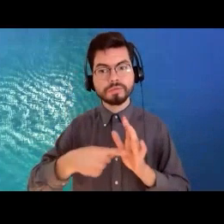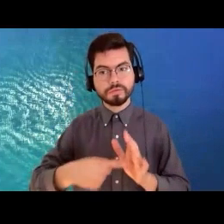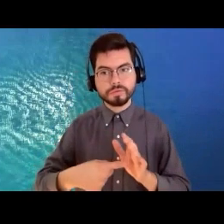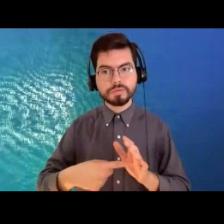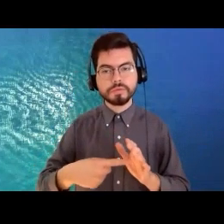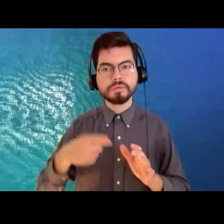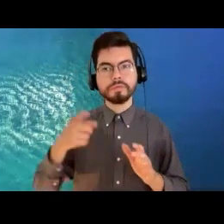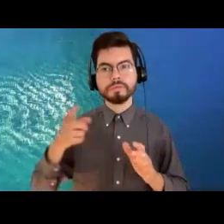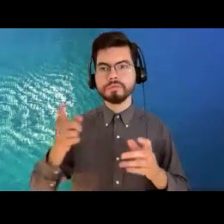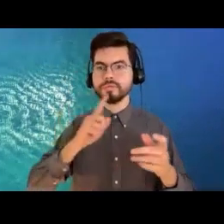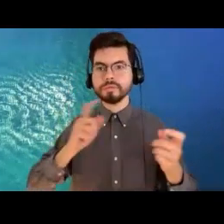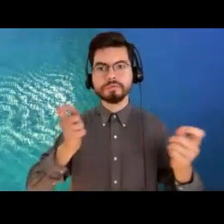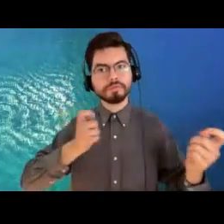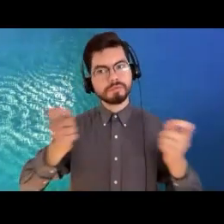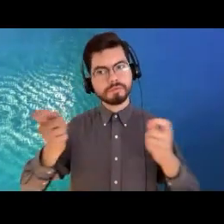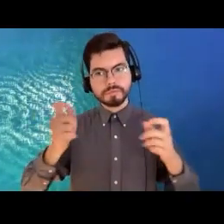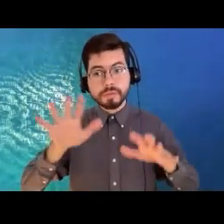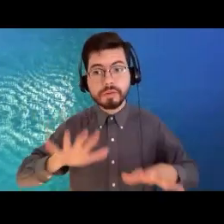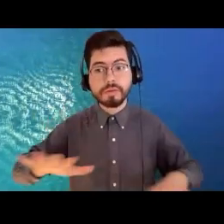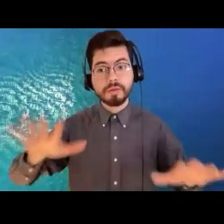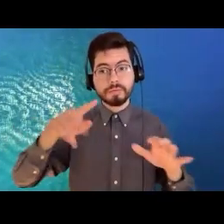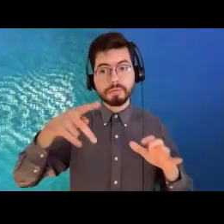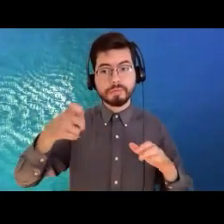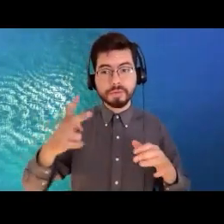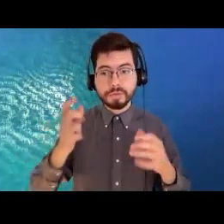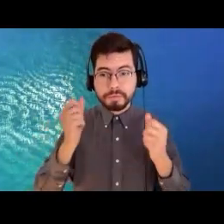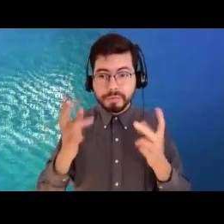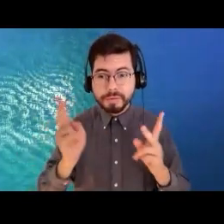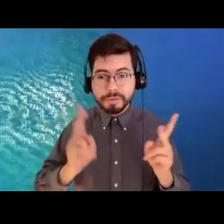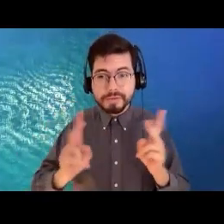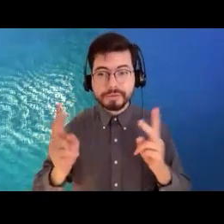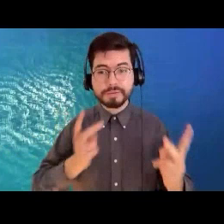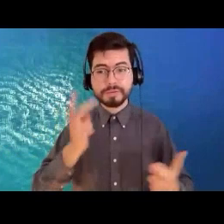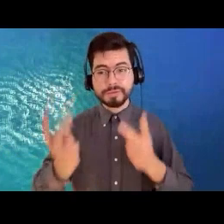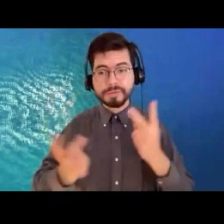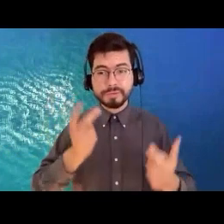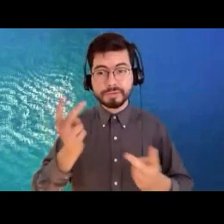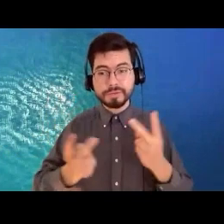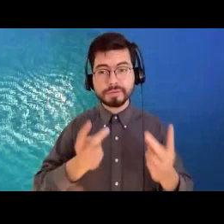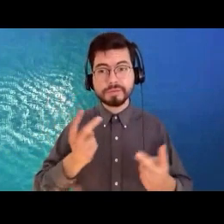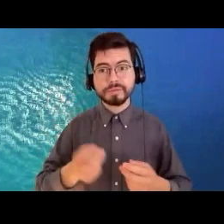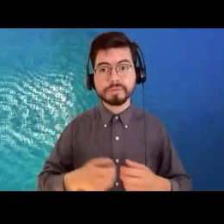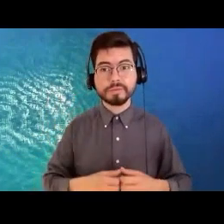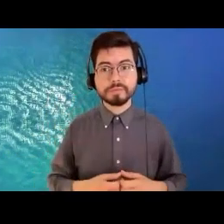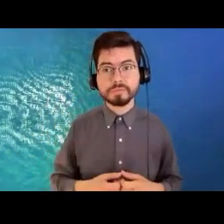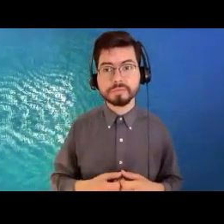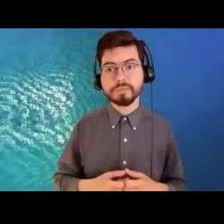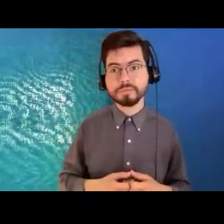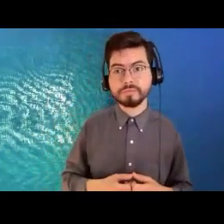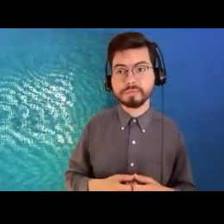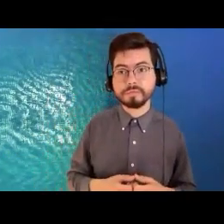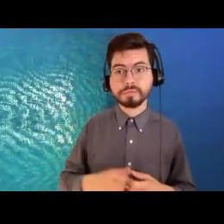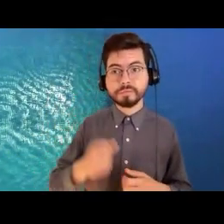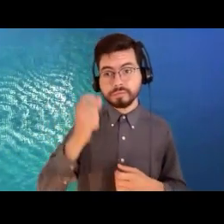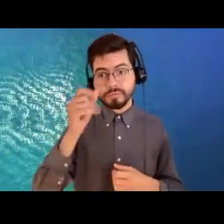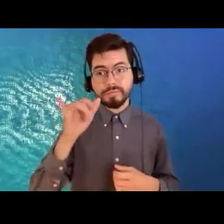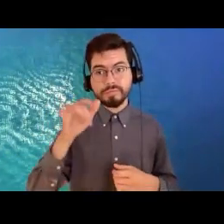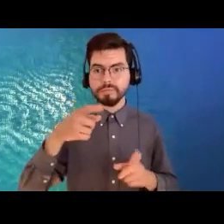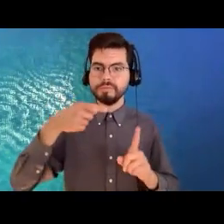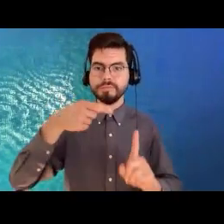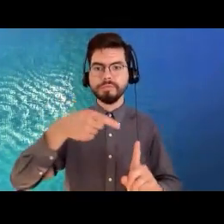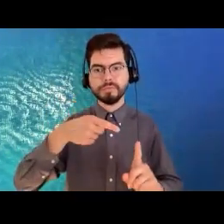the entirety of the park and the increased number of visitors. I don't know if that's a thing or not. I can address it specifically here. The